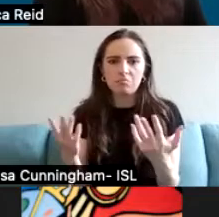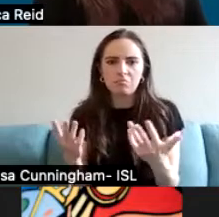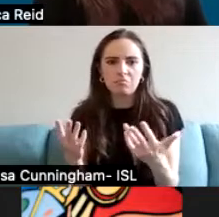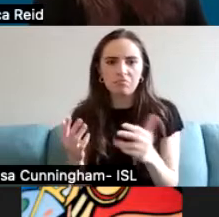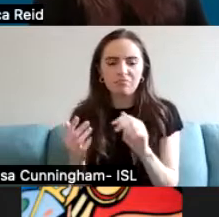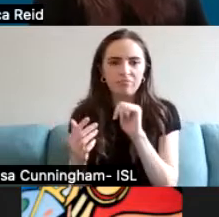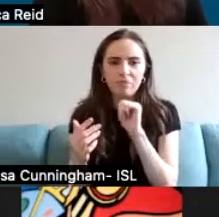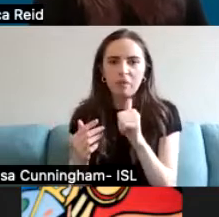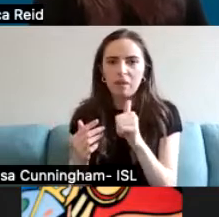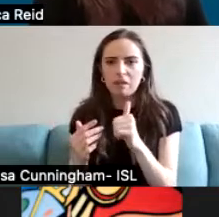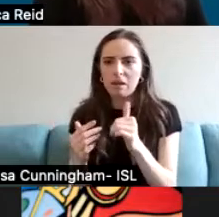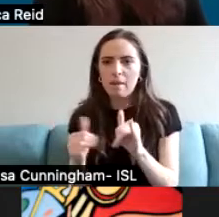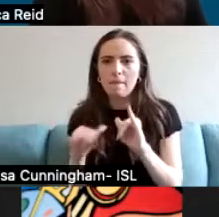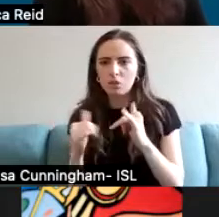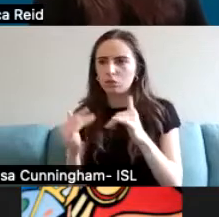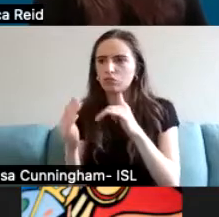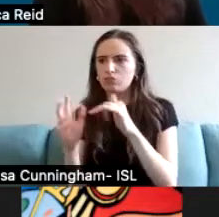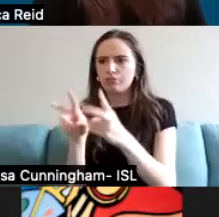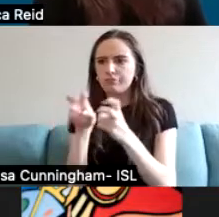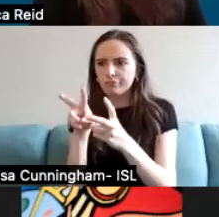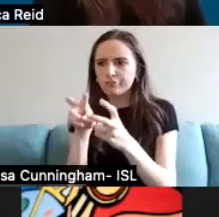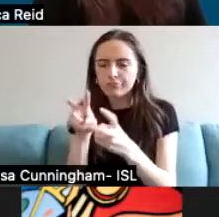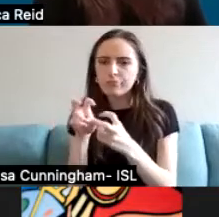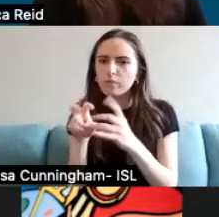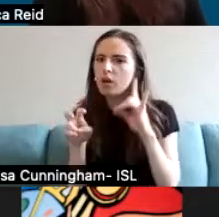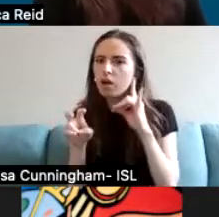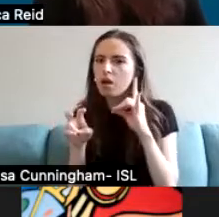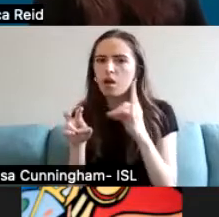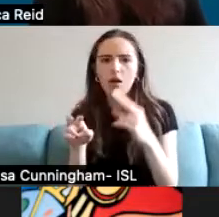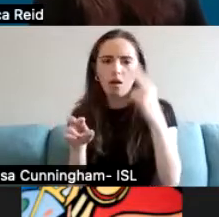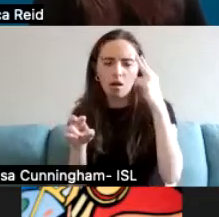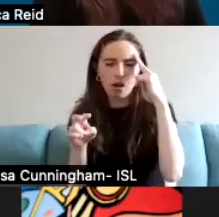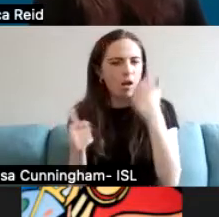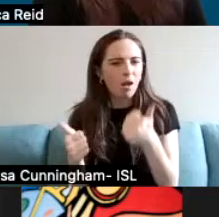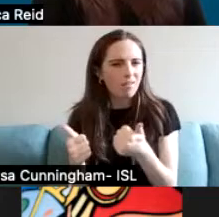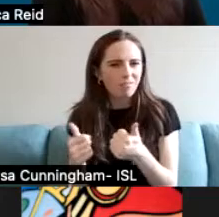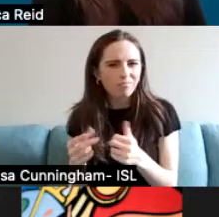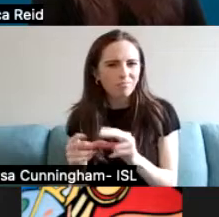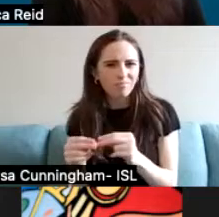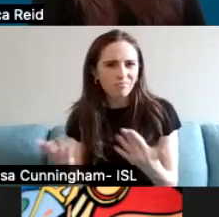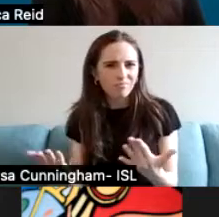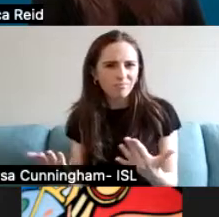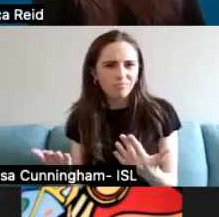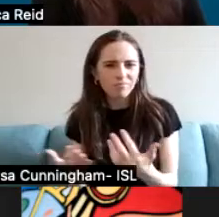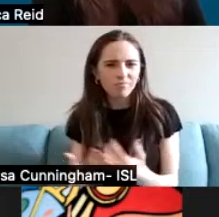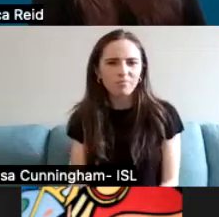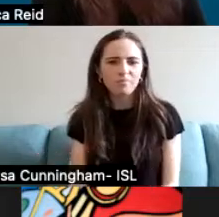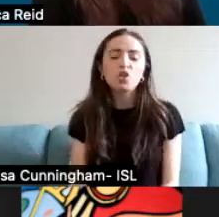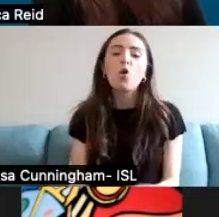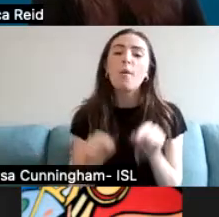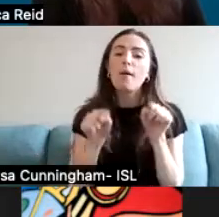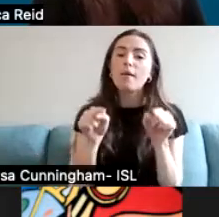because that hasn't been shown to the screen reader. So this kind of demonstrates, I guess,